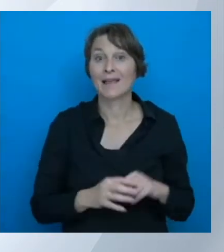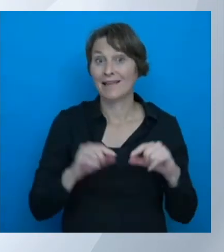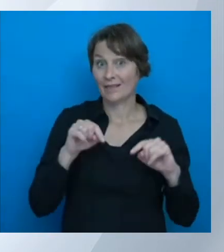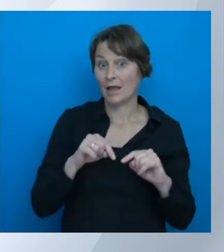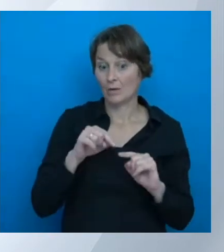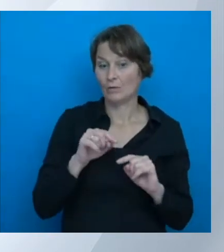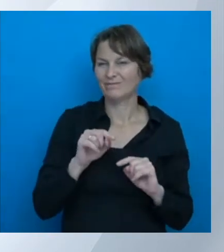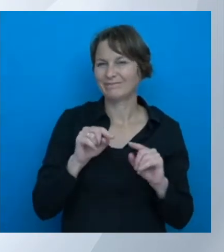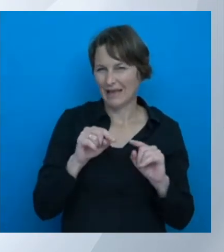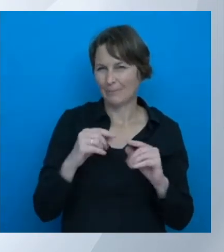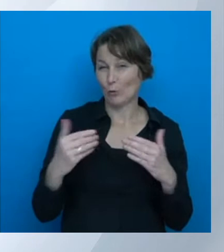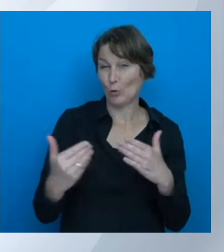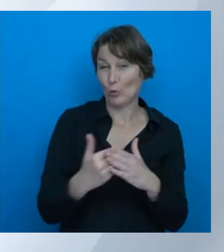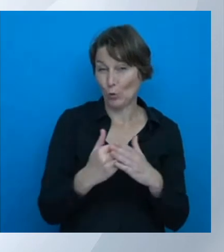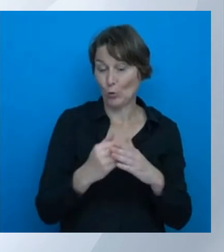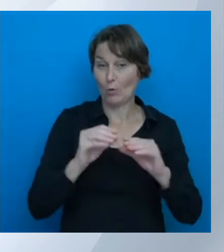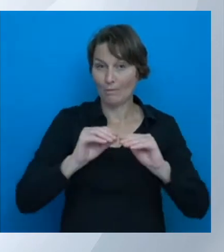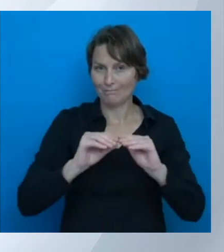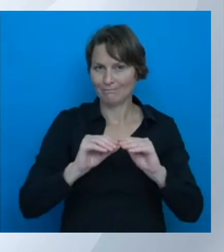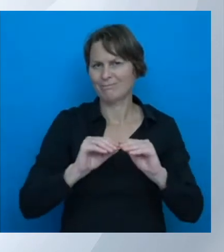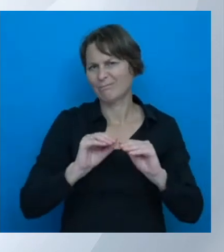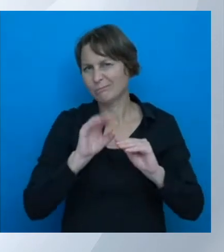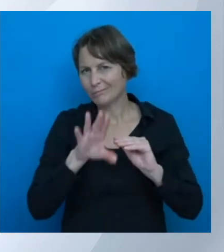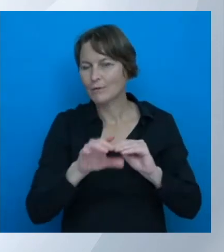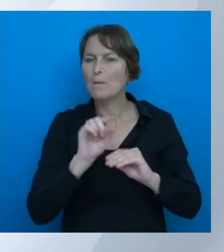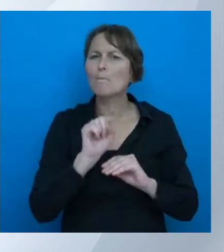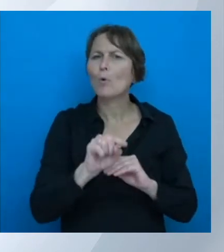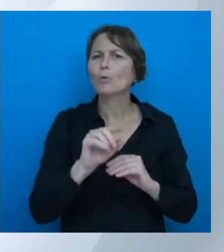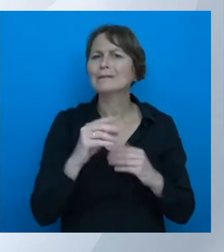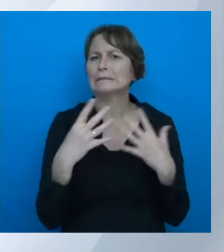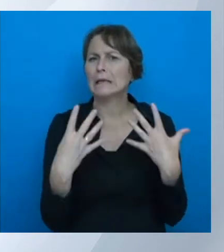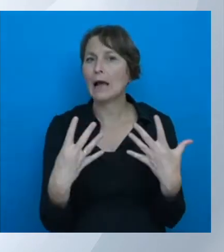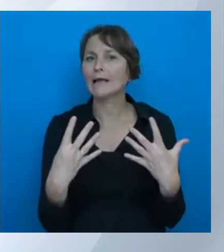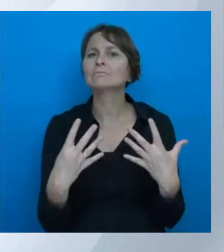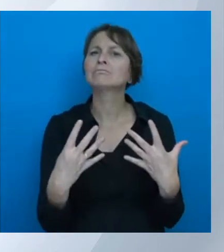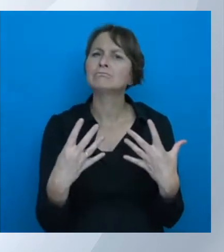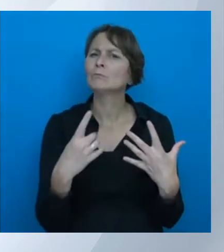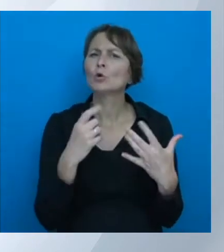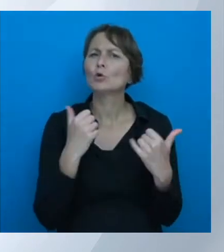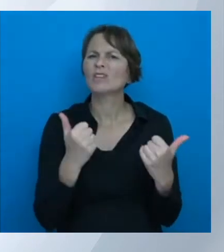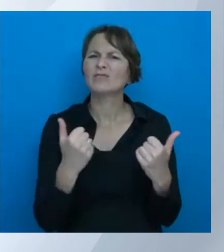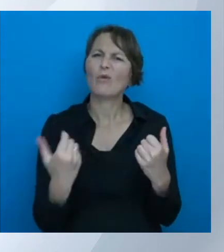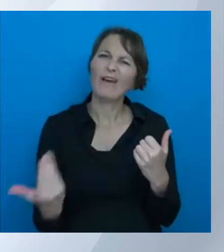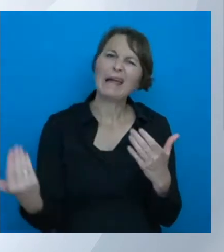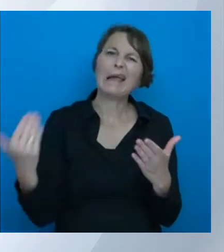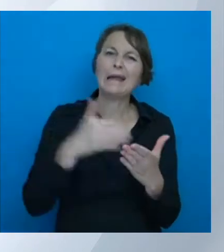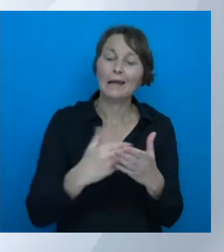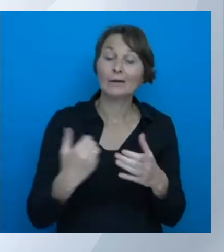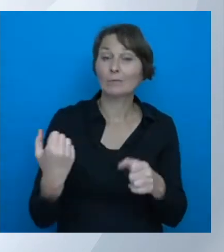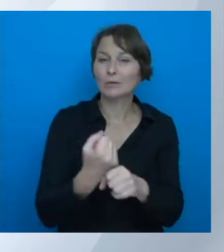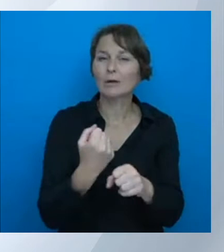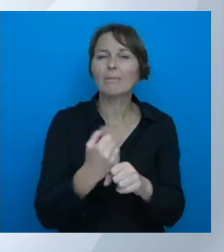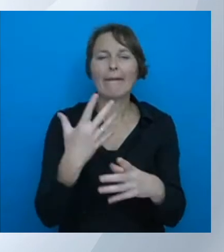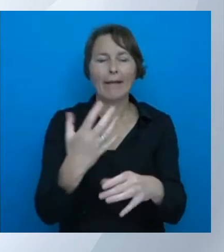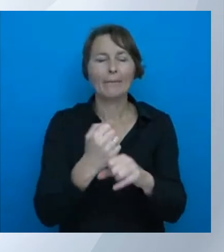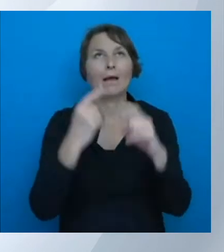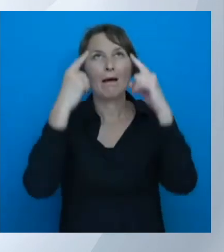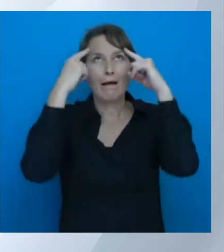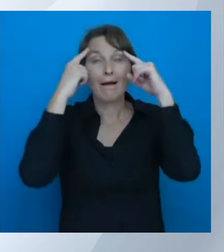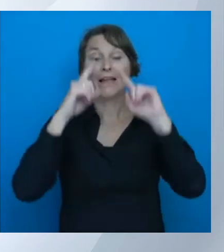local secret management, which is not recommended for production scenario, but it helps me to understand how things will happen when it go to